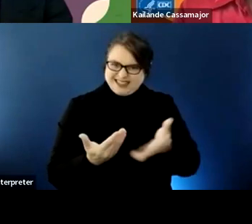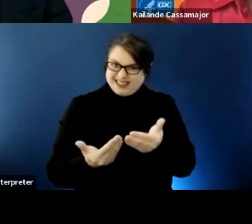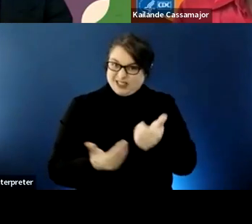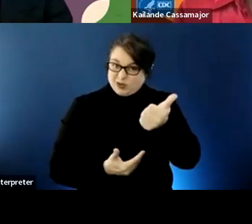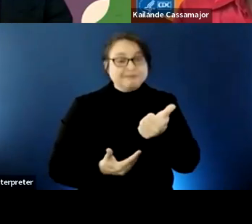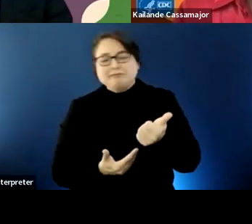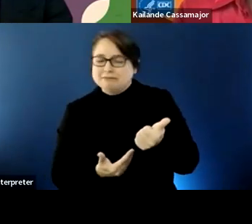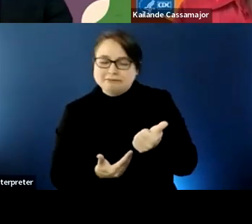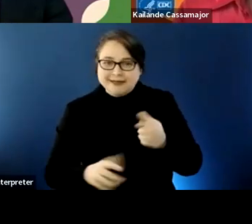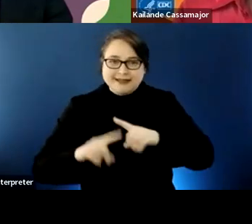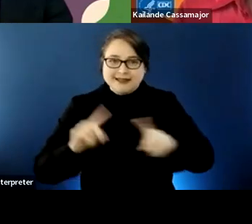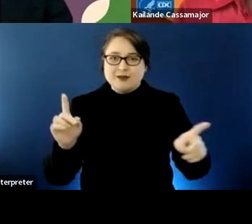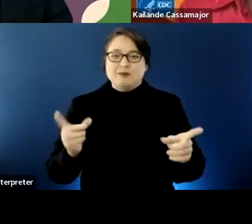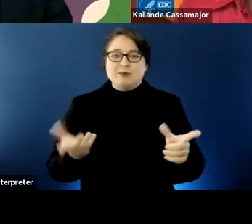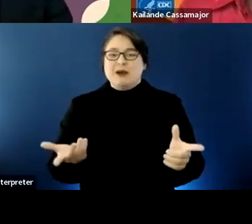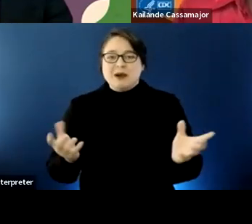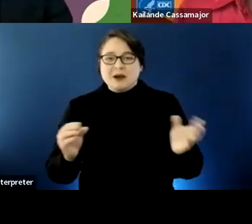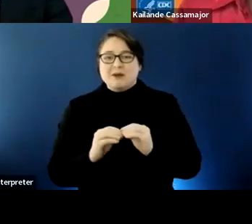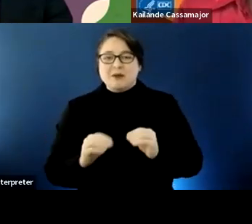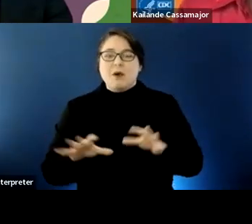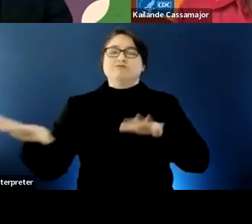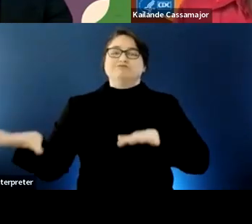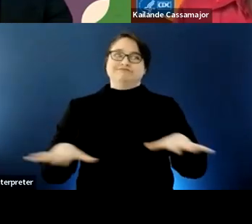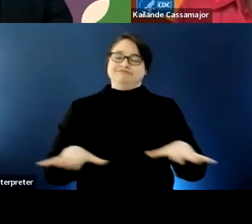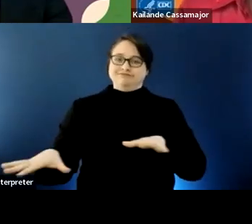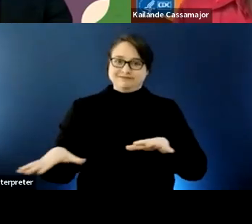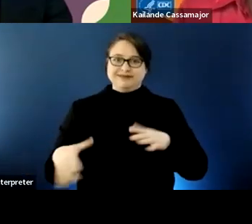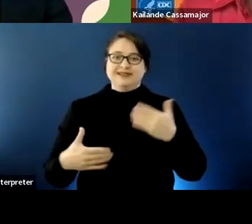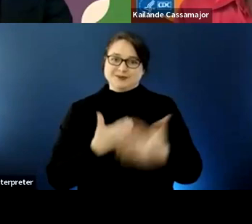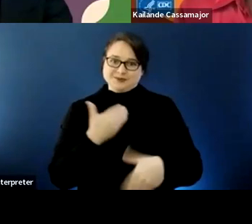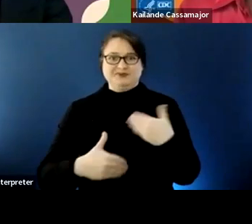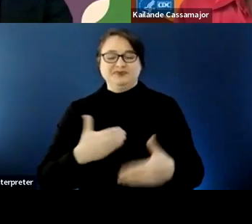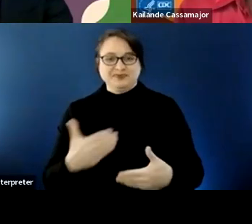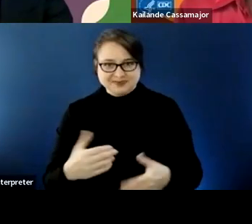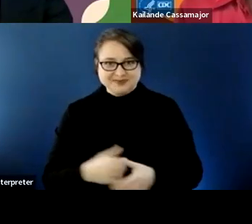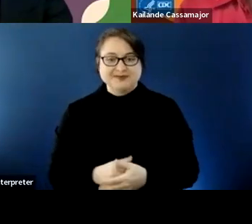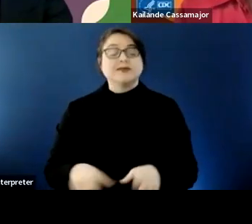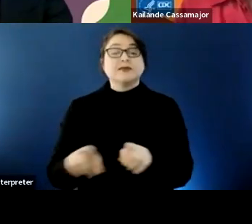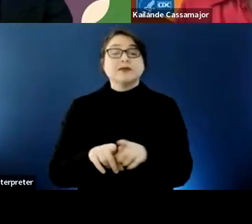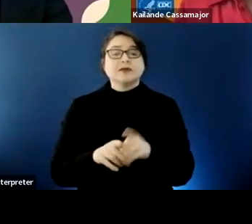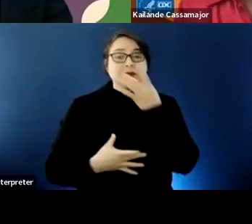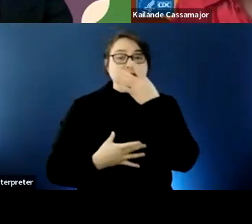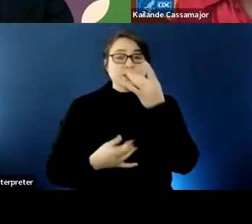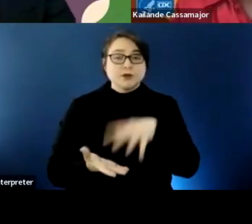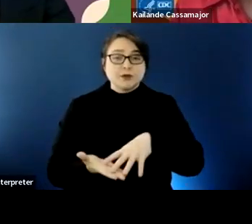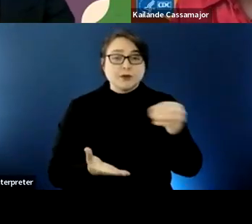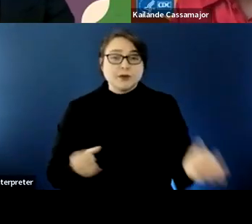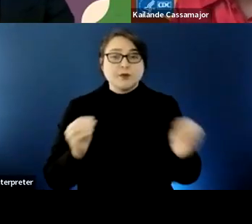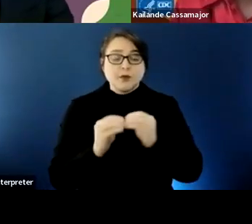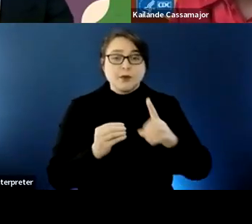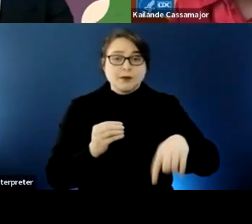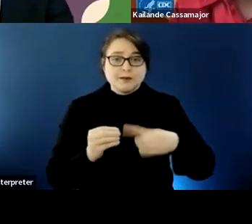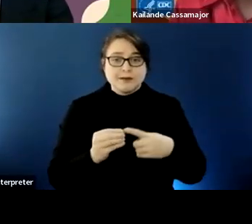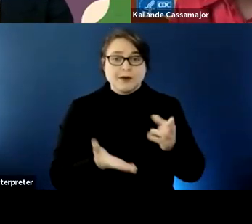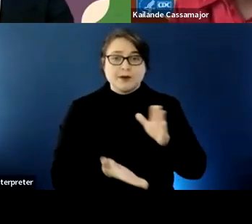it a little more palatable as you're going through the process. Mm-hmm. Also, if anyone is interested in learning more about the College of Health Sciences and our